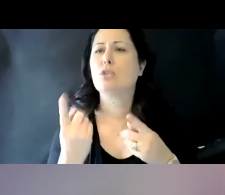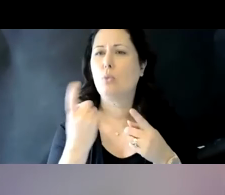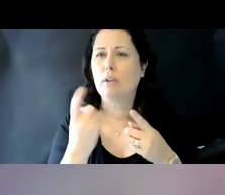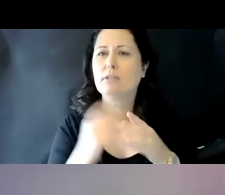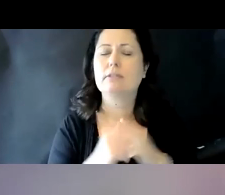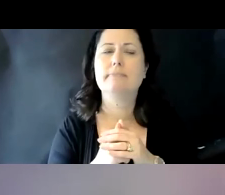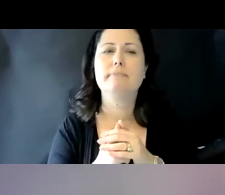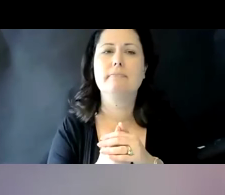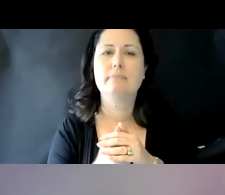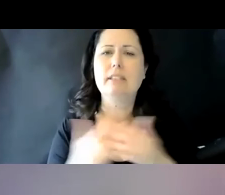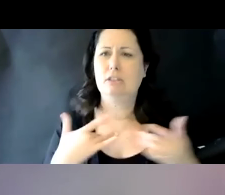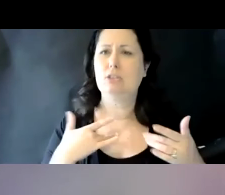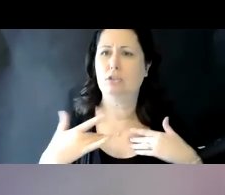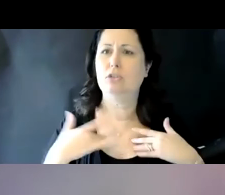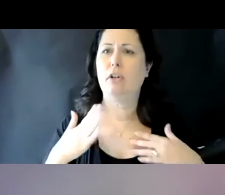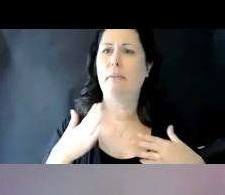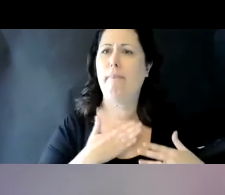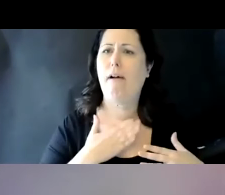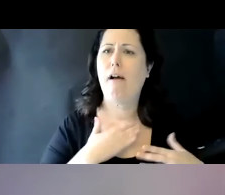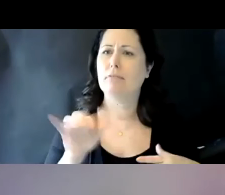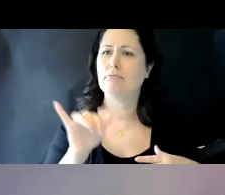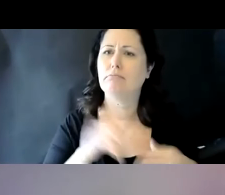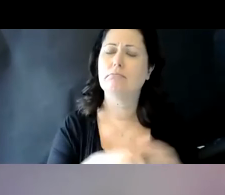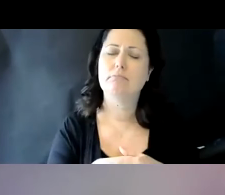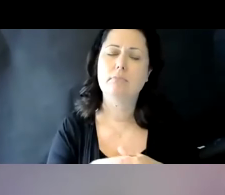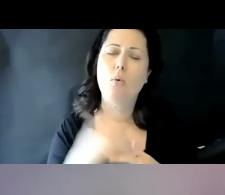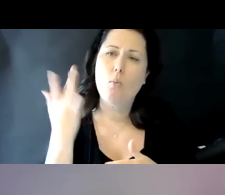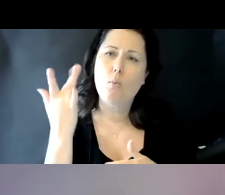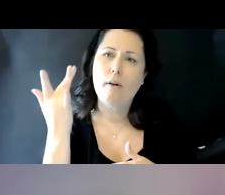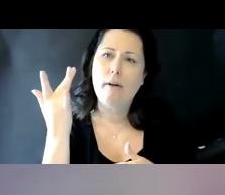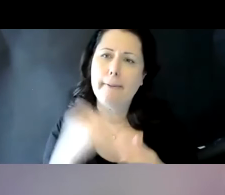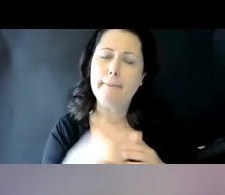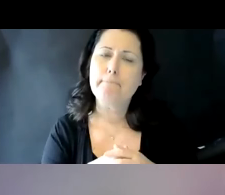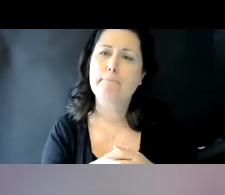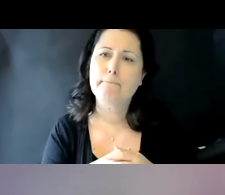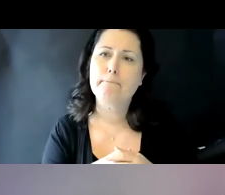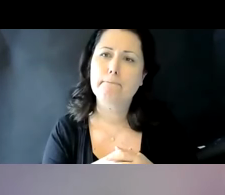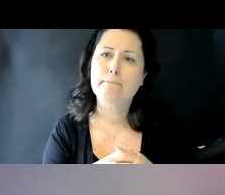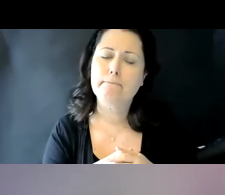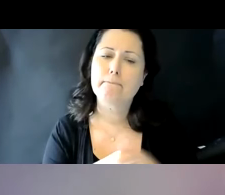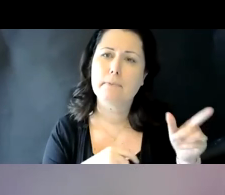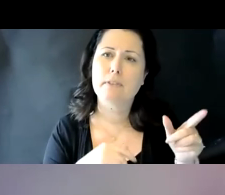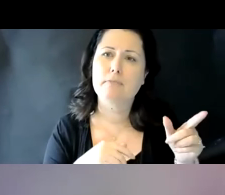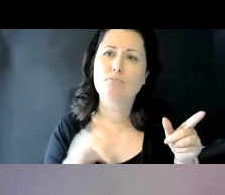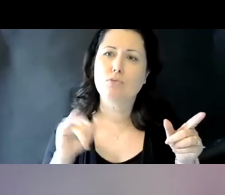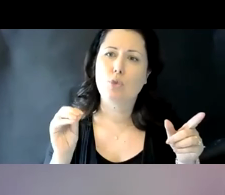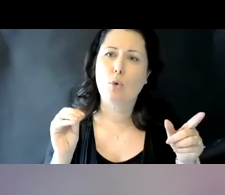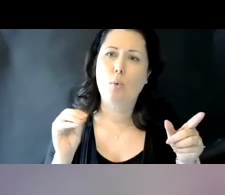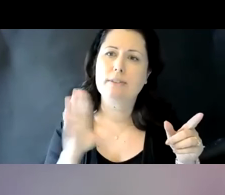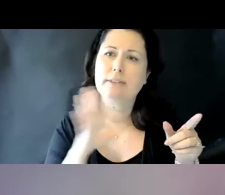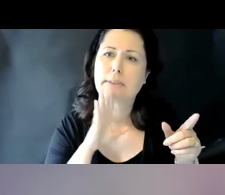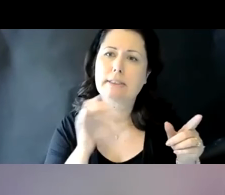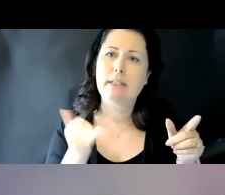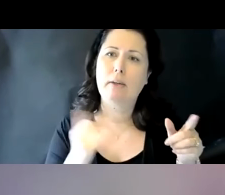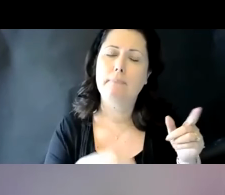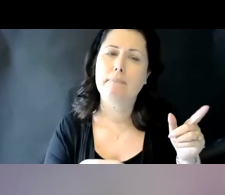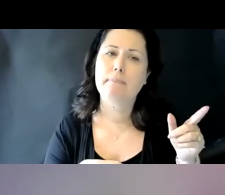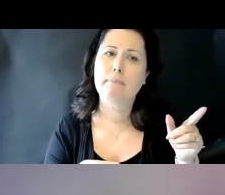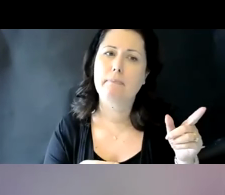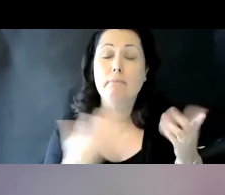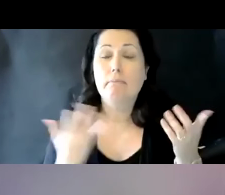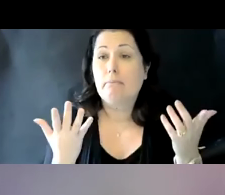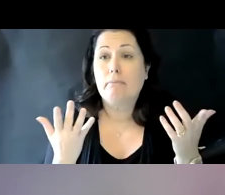been a concern of mine, because in a way there is no there's nowhere